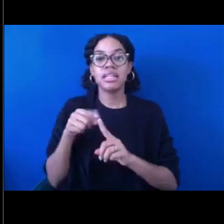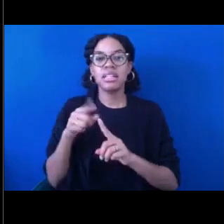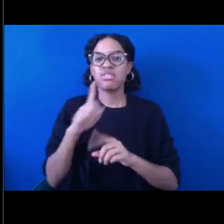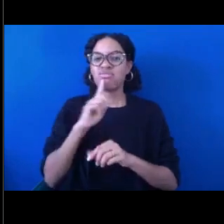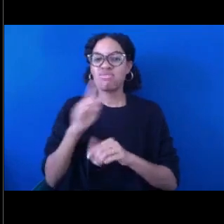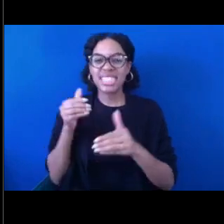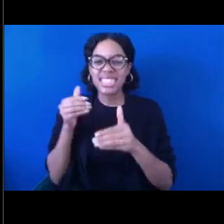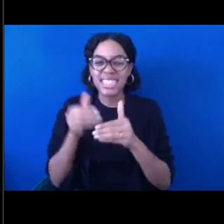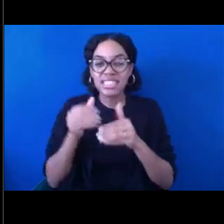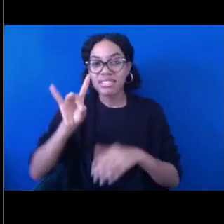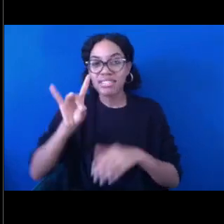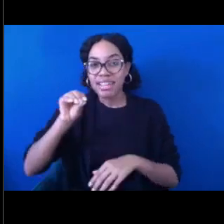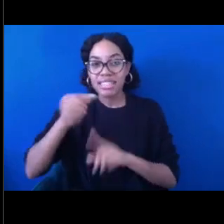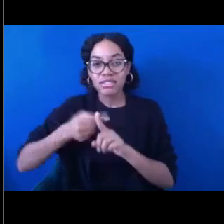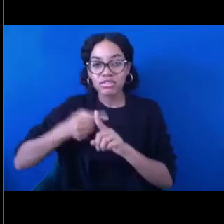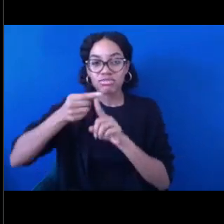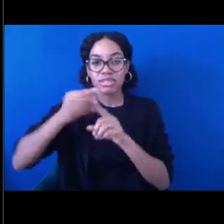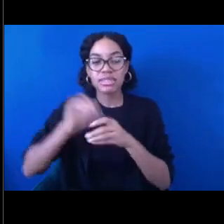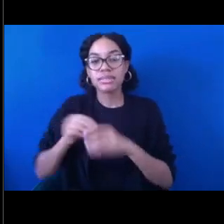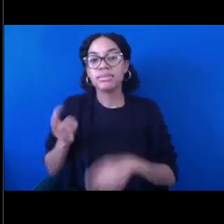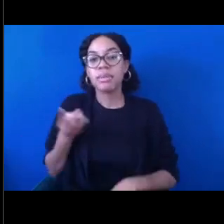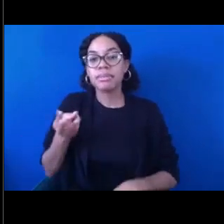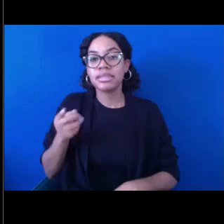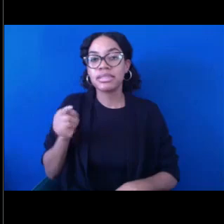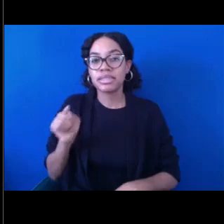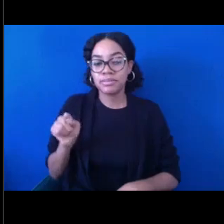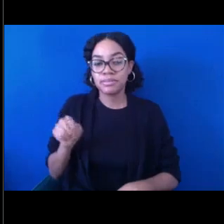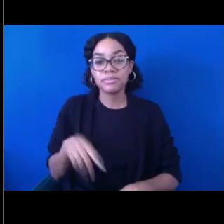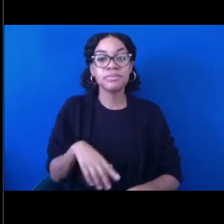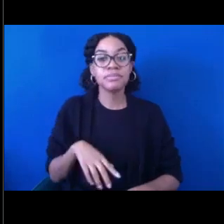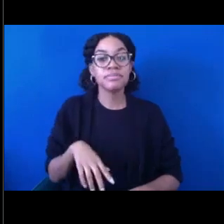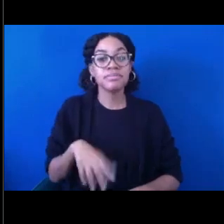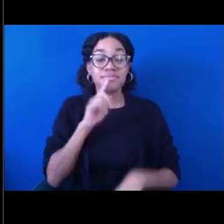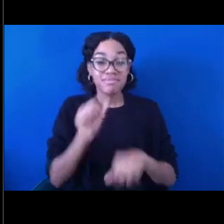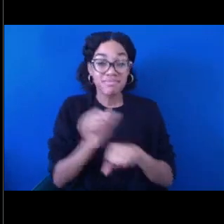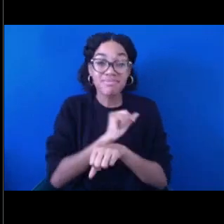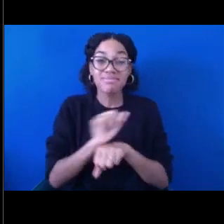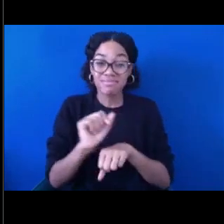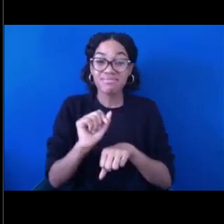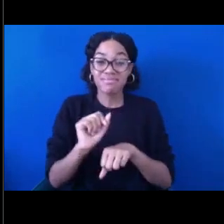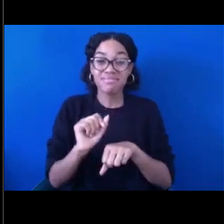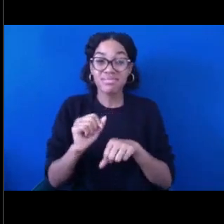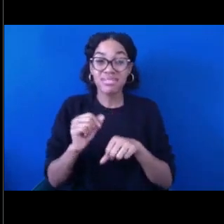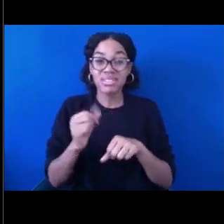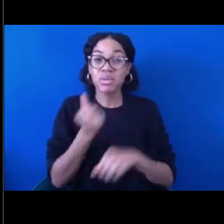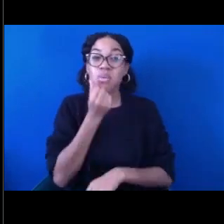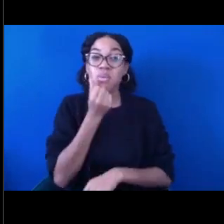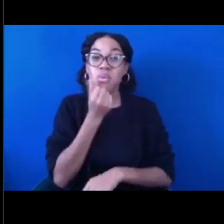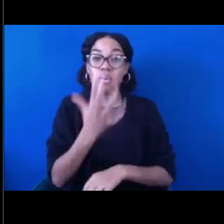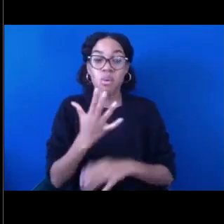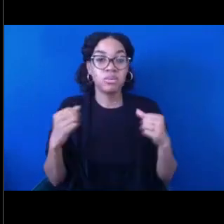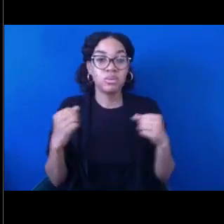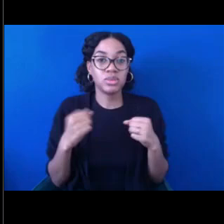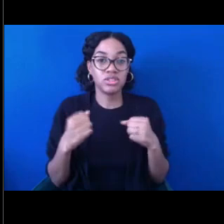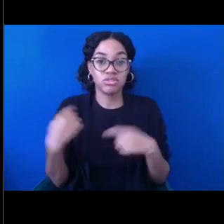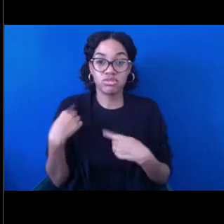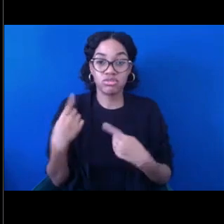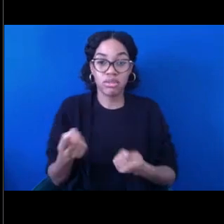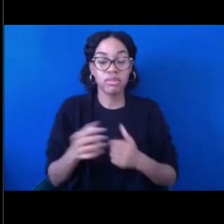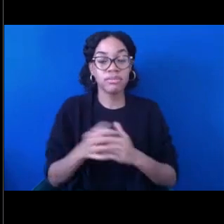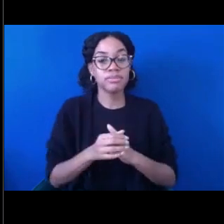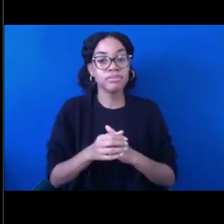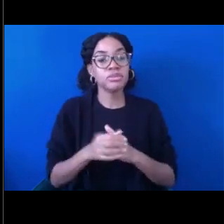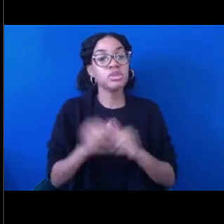places. I think Wilmington hit that a couple times. So we definitely have been warm so far. Of course, on the other side of the spectrum, you can also have your record